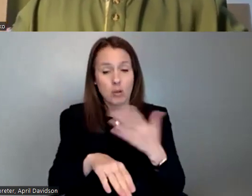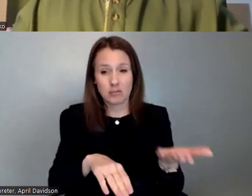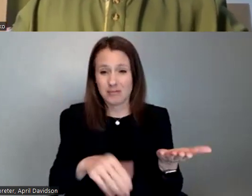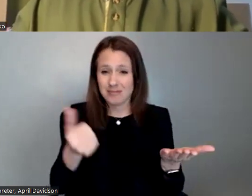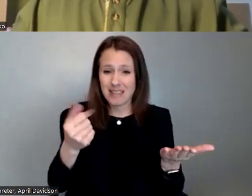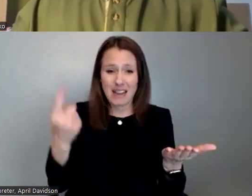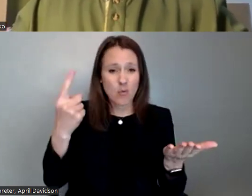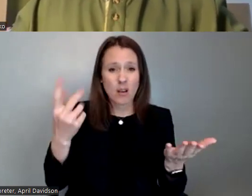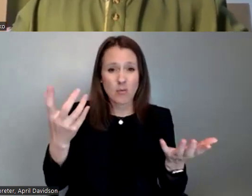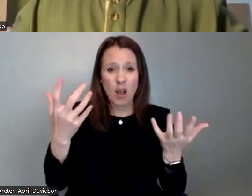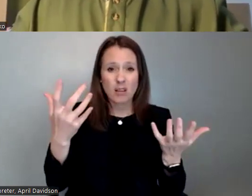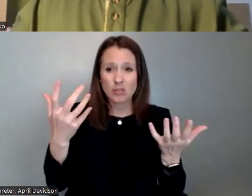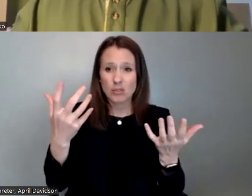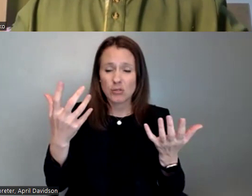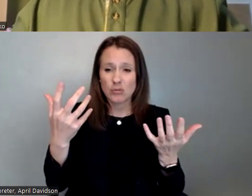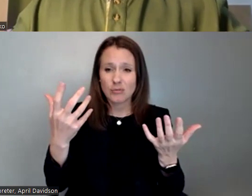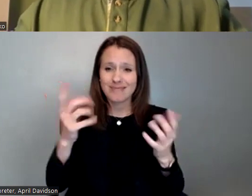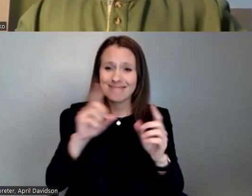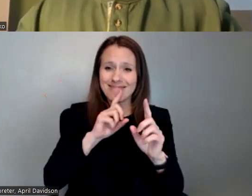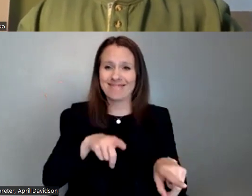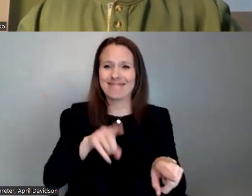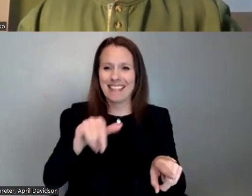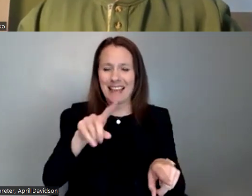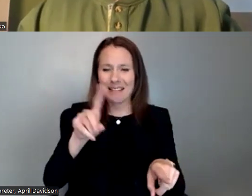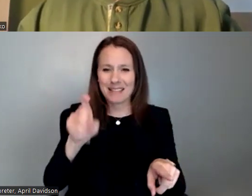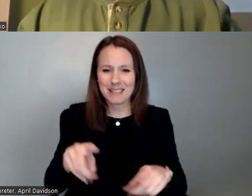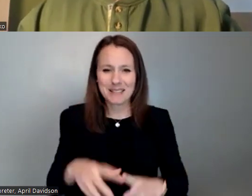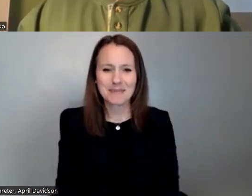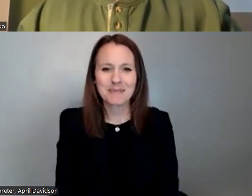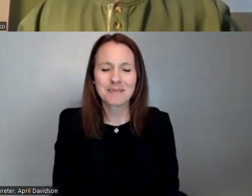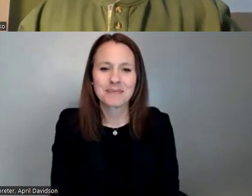our panelists want to tackle that question?